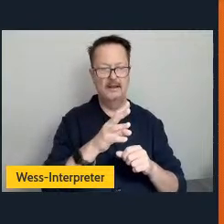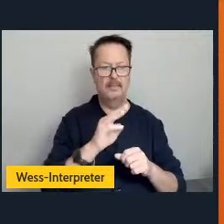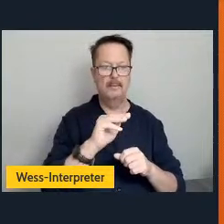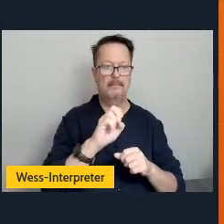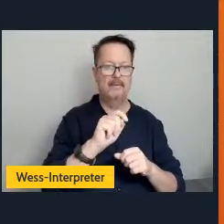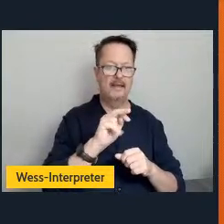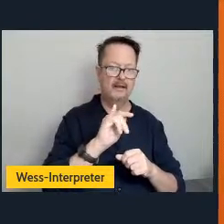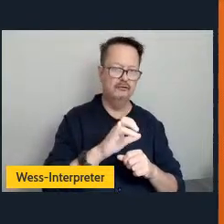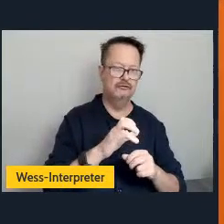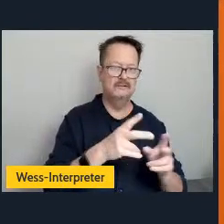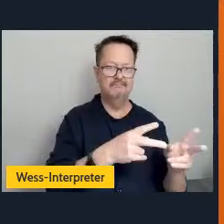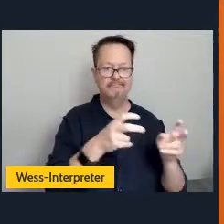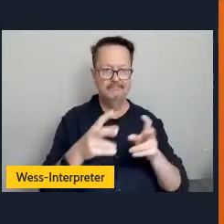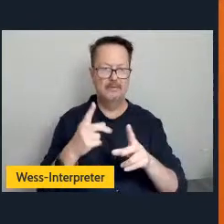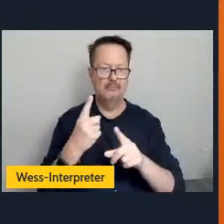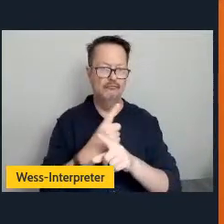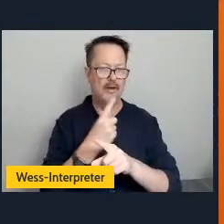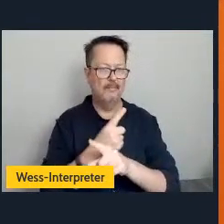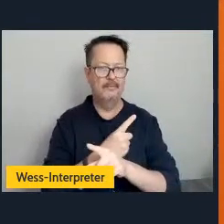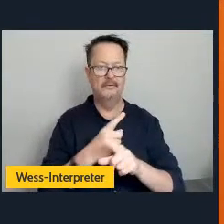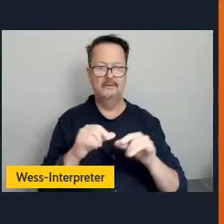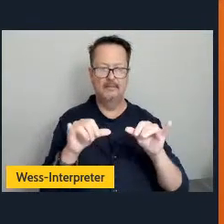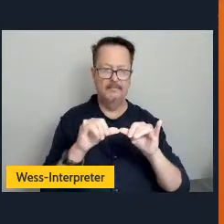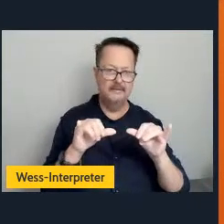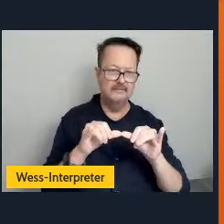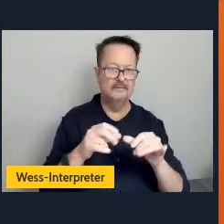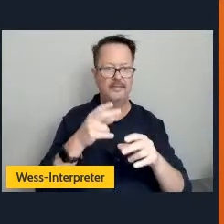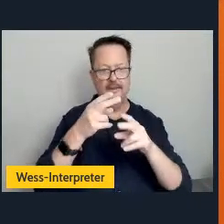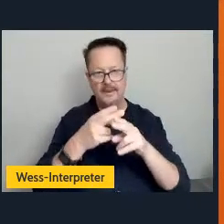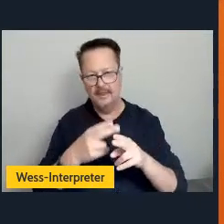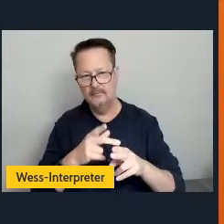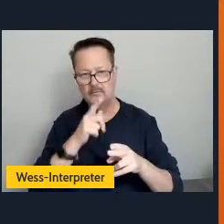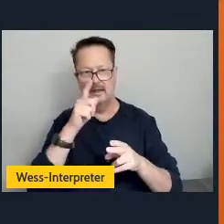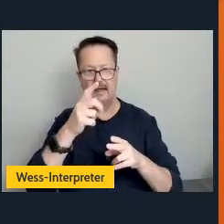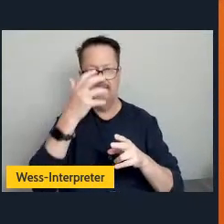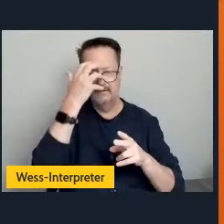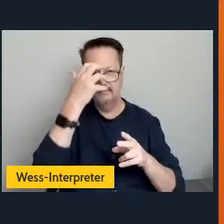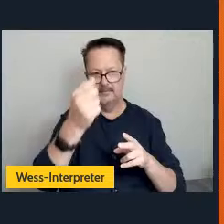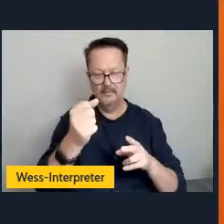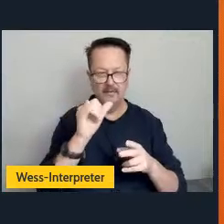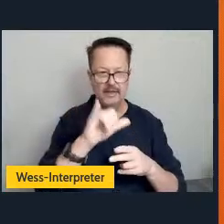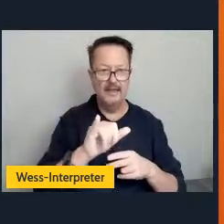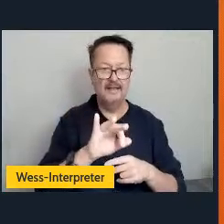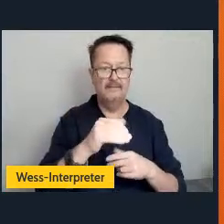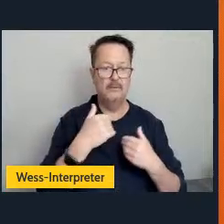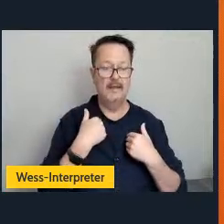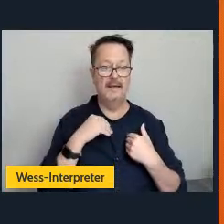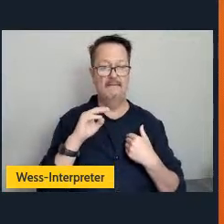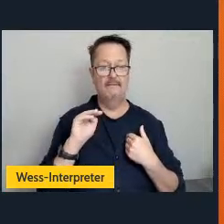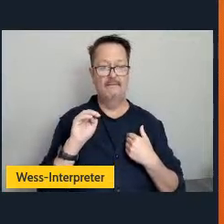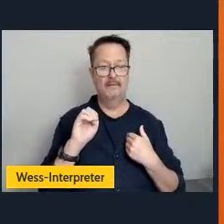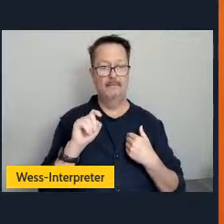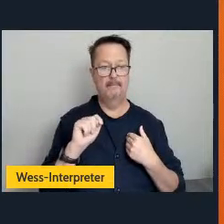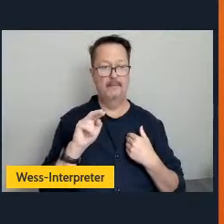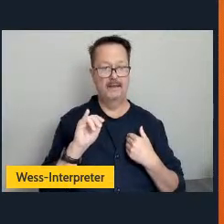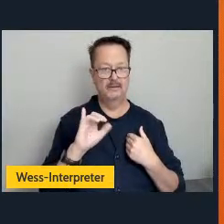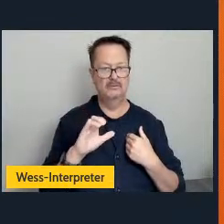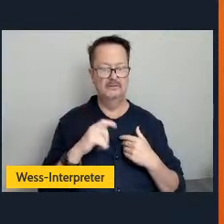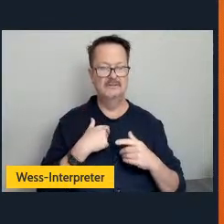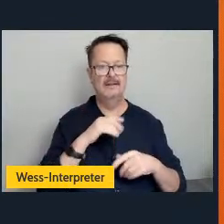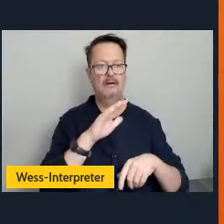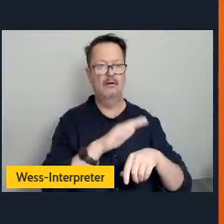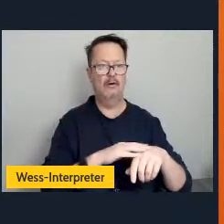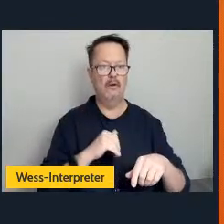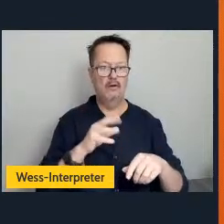proper dimensions and names. You don't need to remember it. And of course, if you have the metric, you can call create alarm on top of